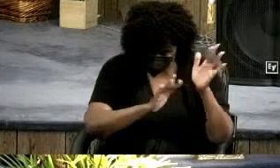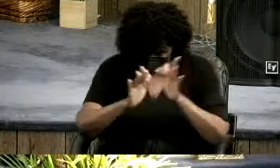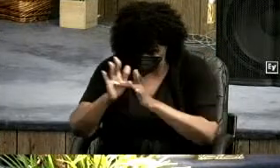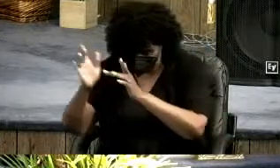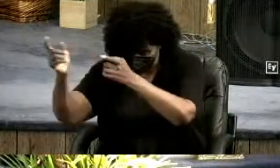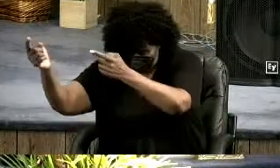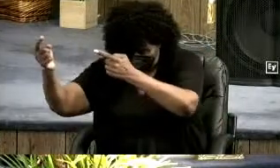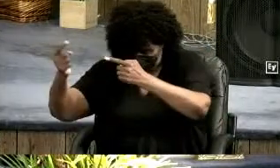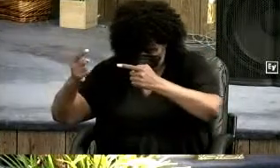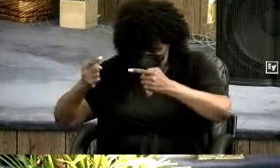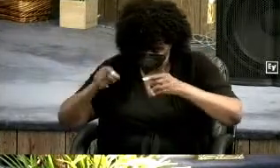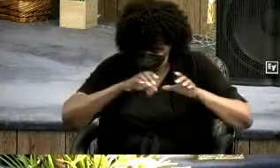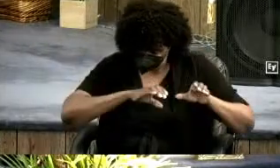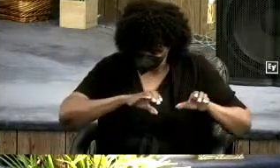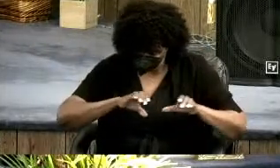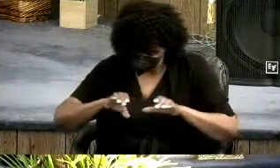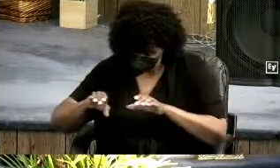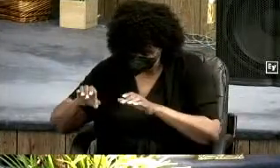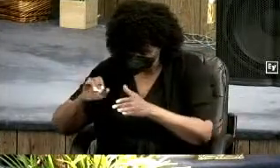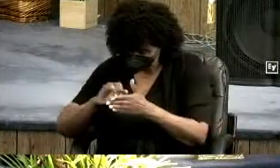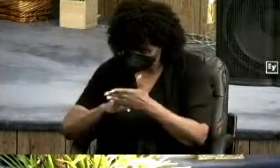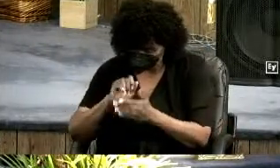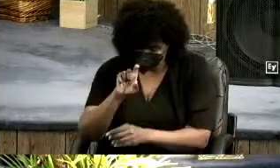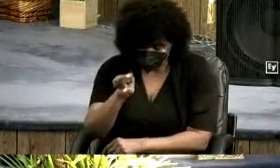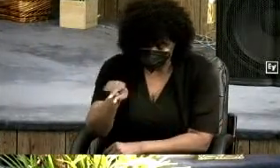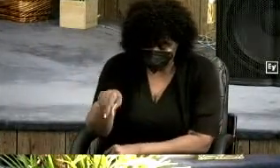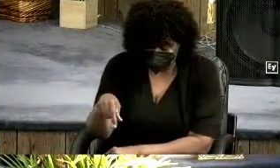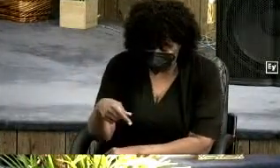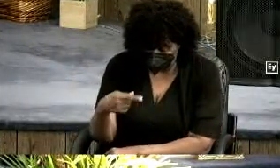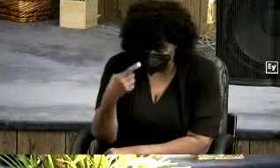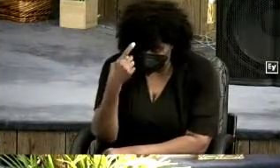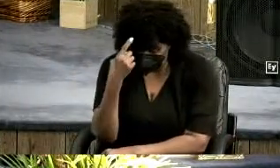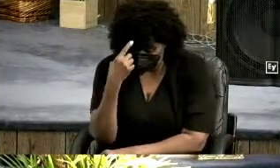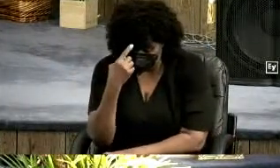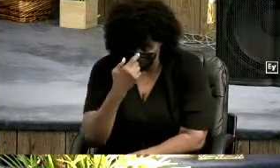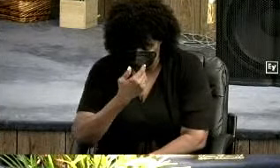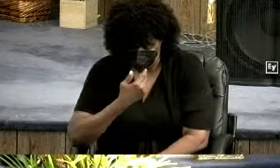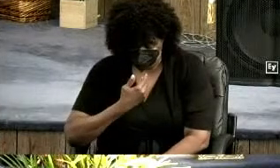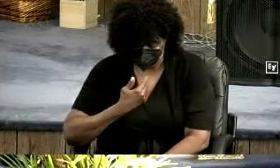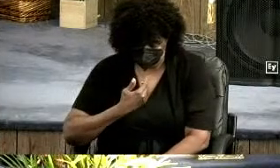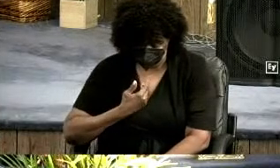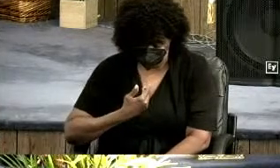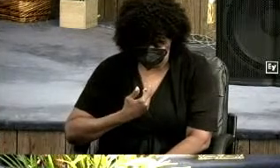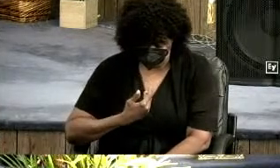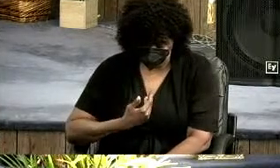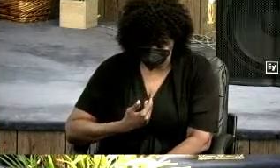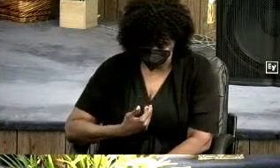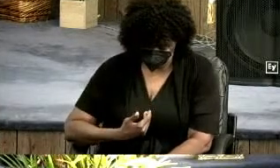Jesus came and did it just for me.